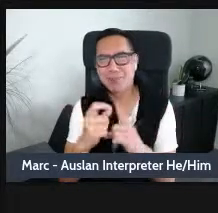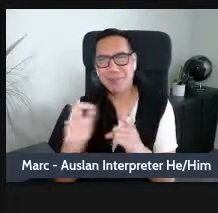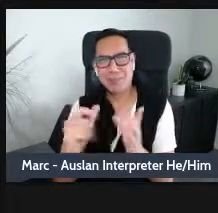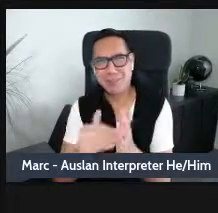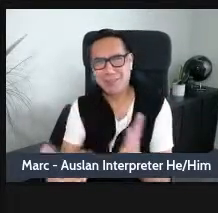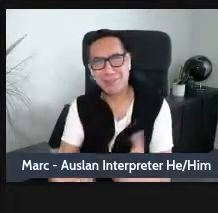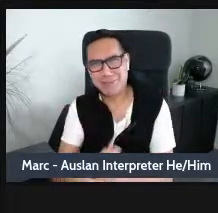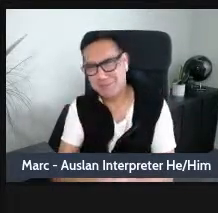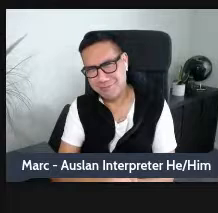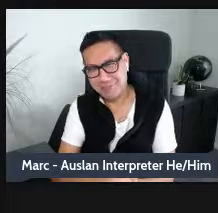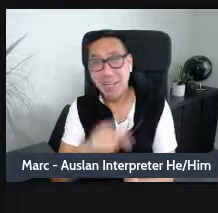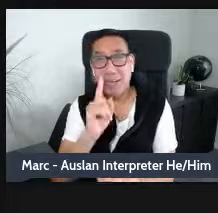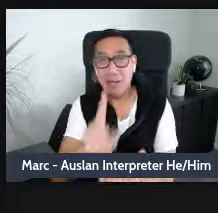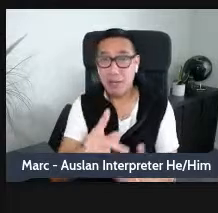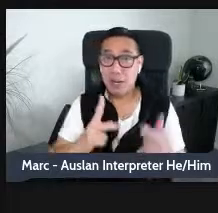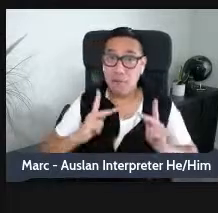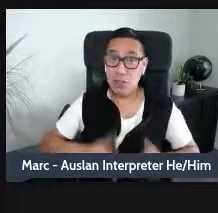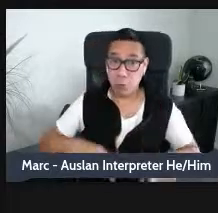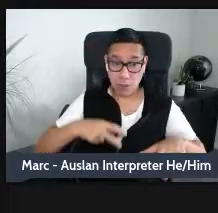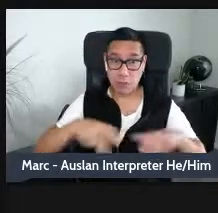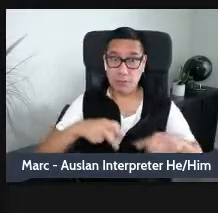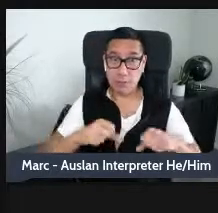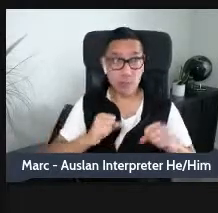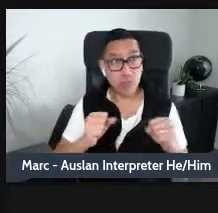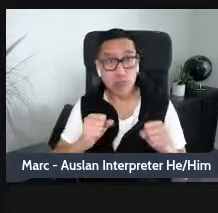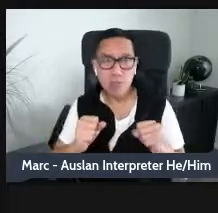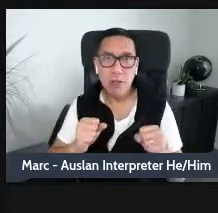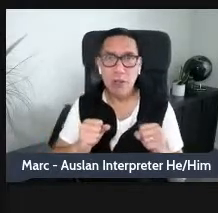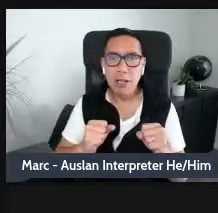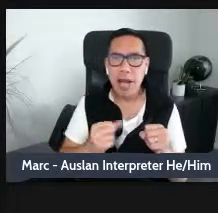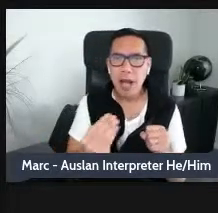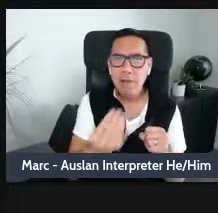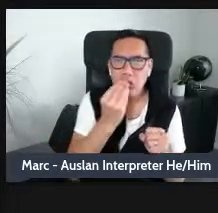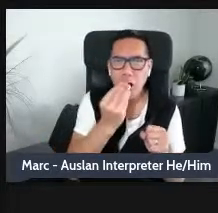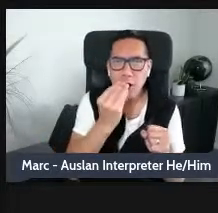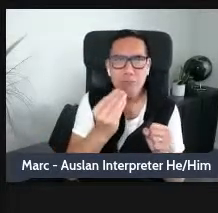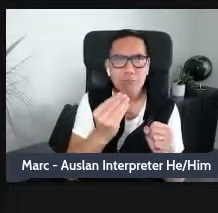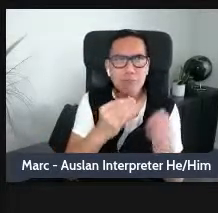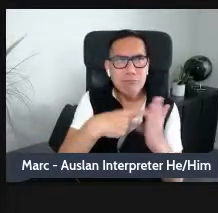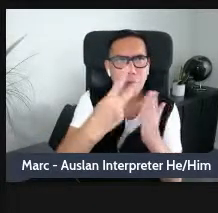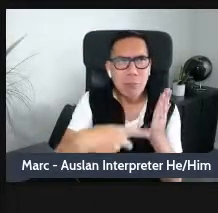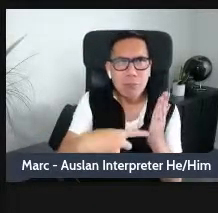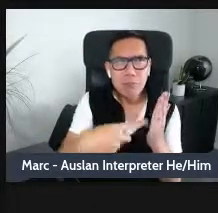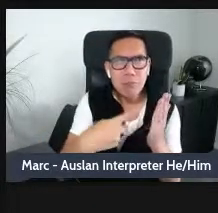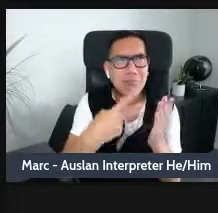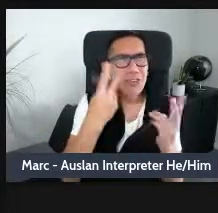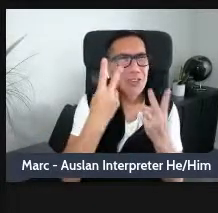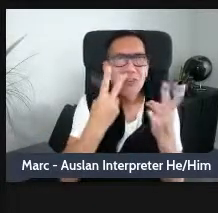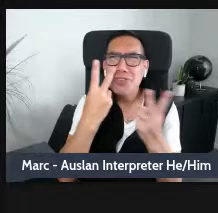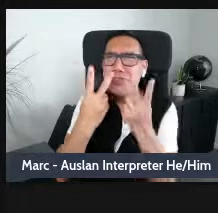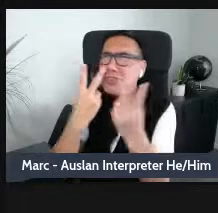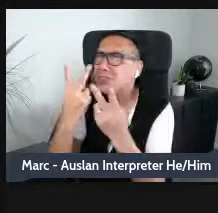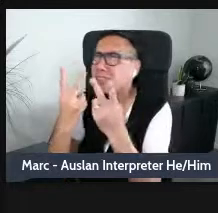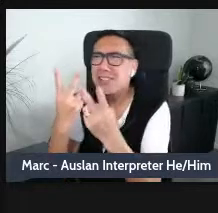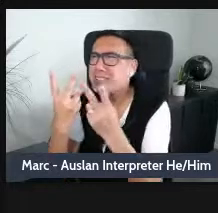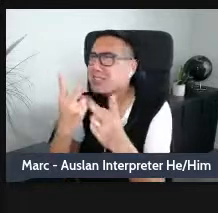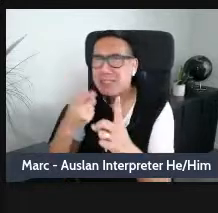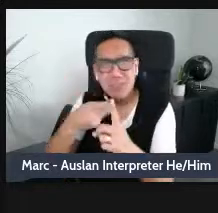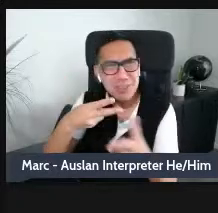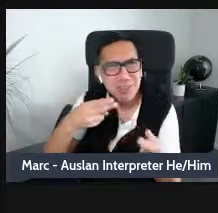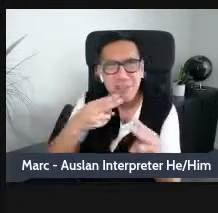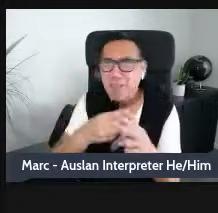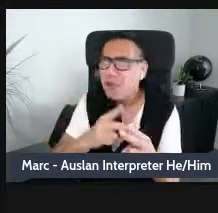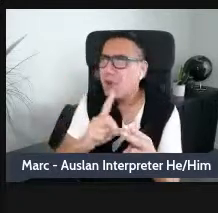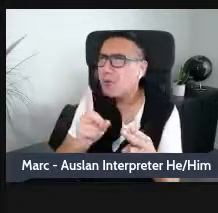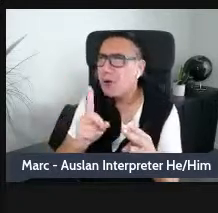physical activity, there are no diet programs that we could find anywhere that were designed specifically to support the